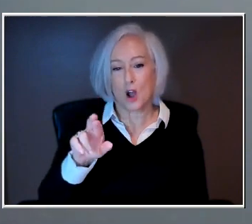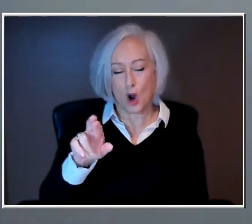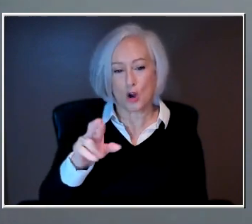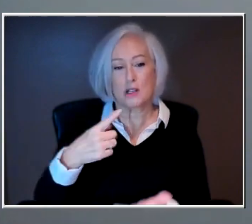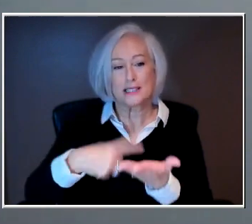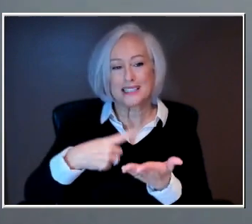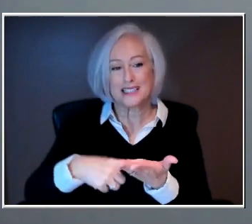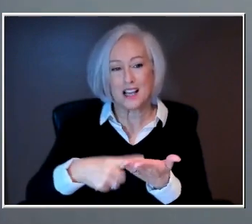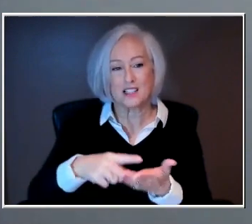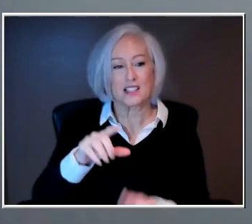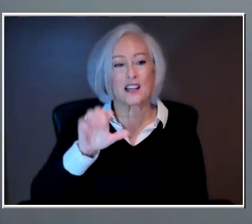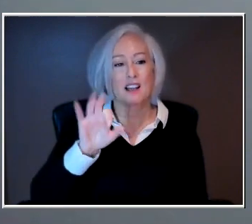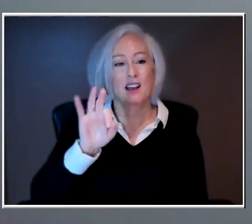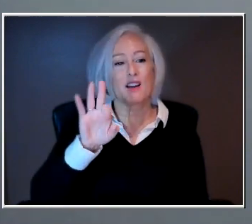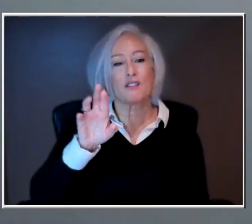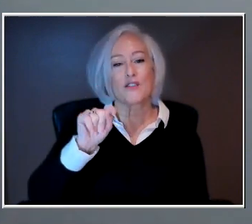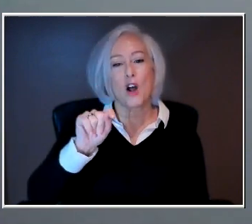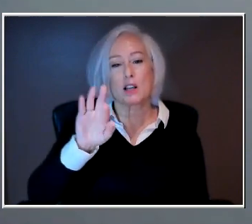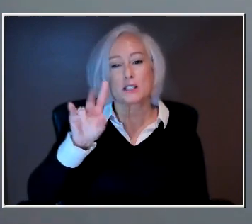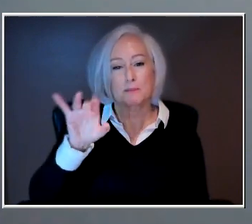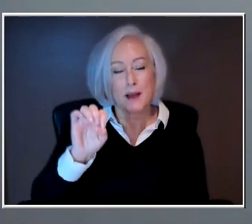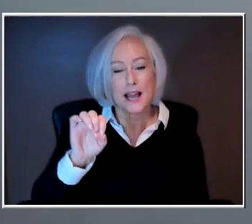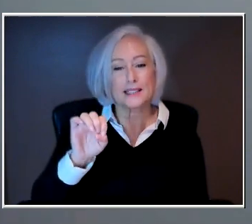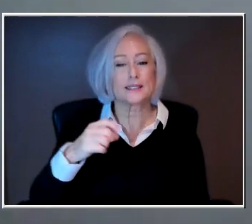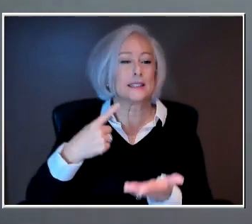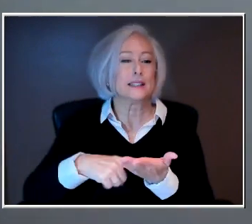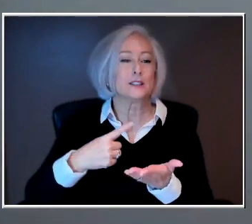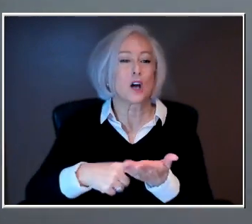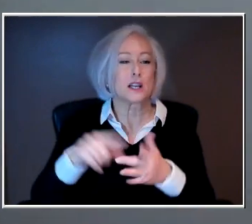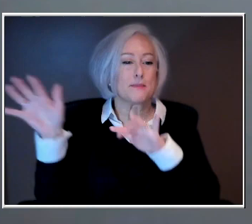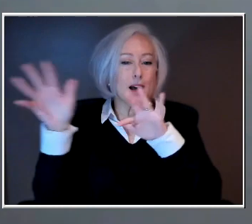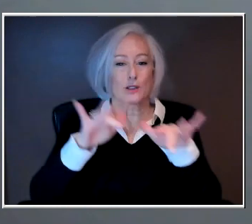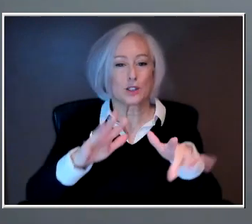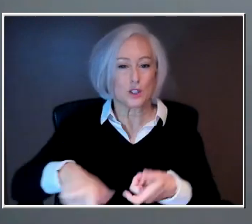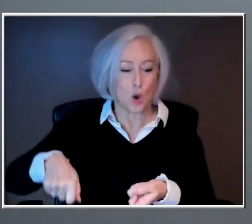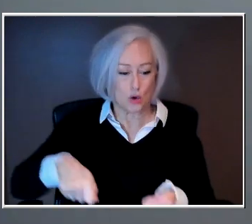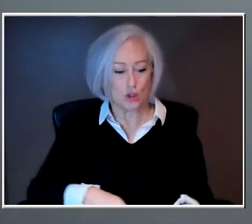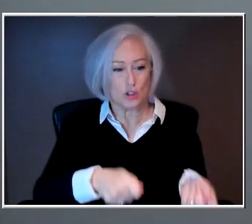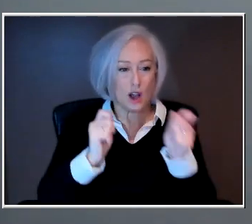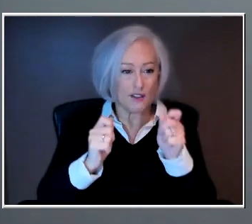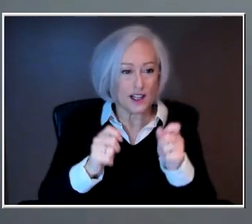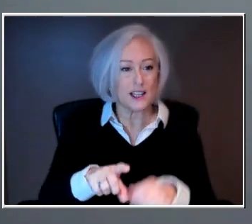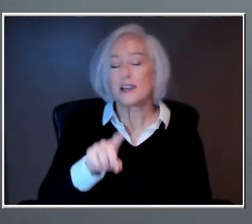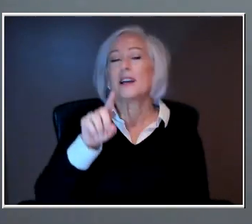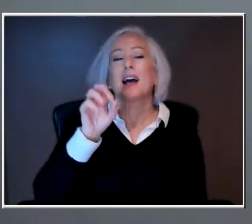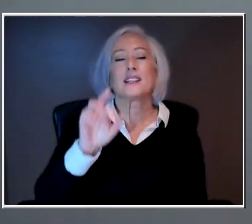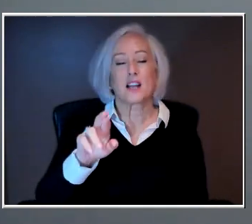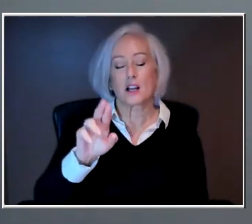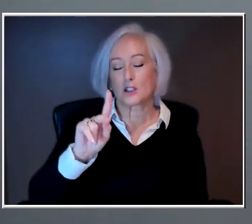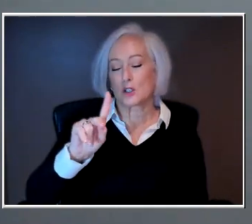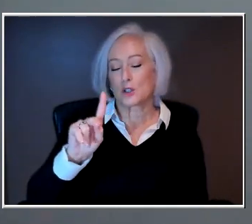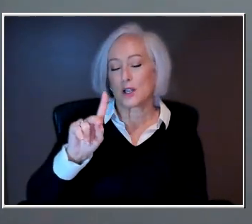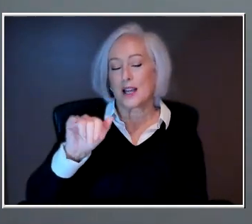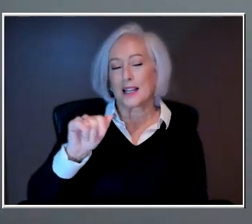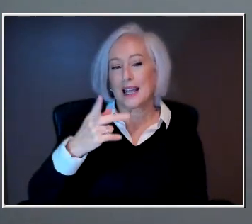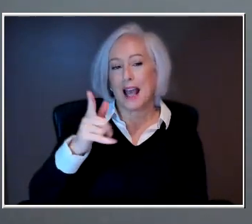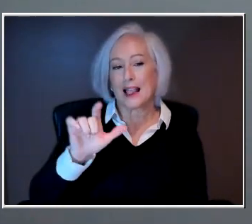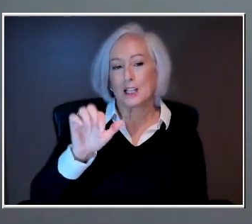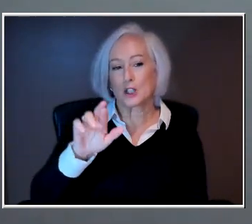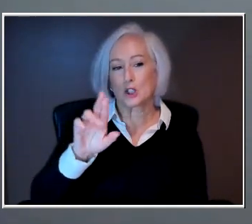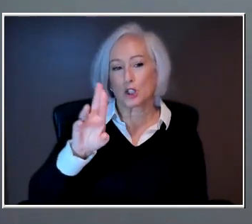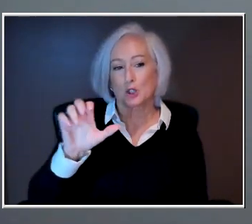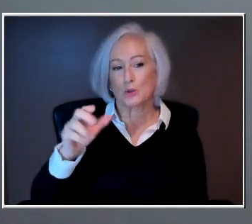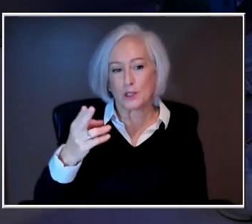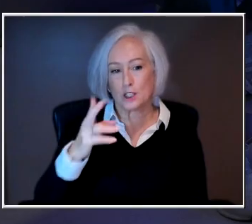Dr. Love discussing snow shoveling, and Dr. Jessica Callender-Rich talking more about the importance of checking on our older